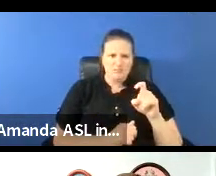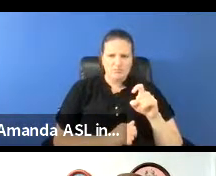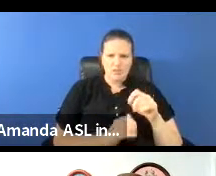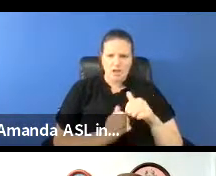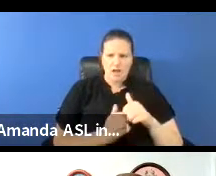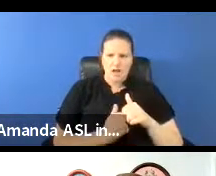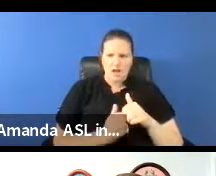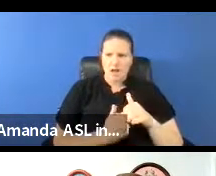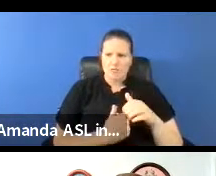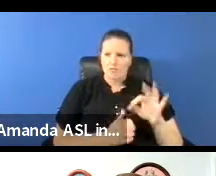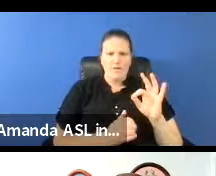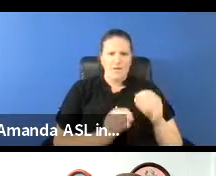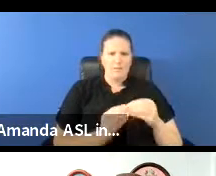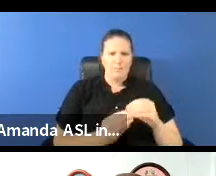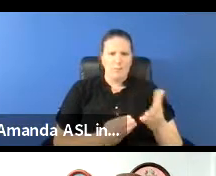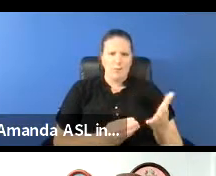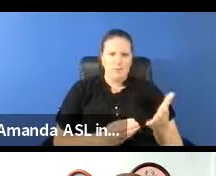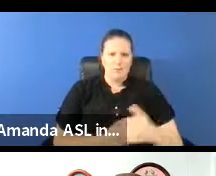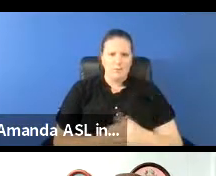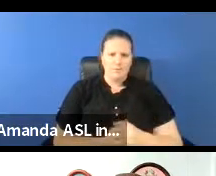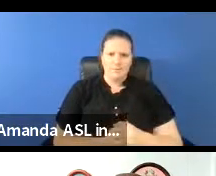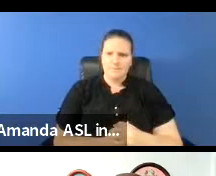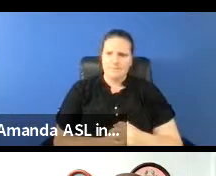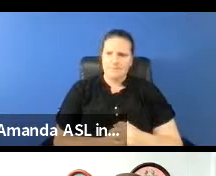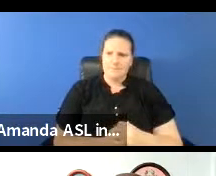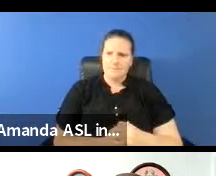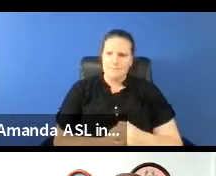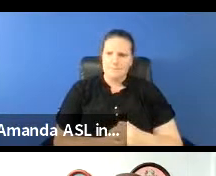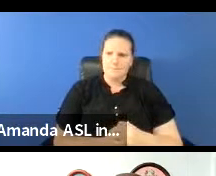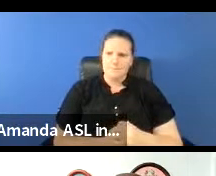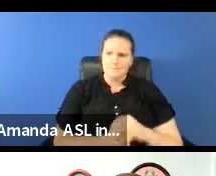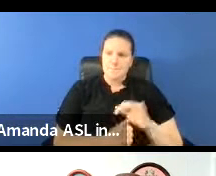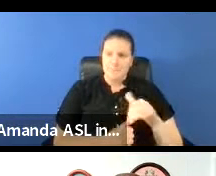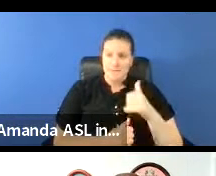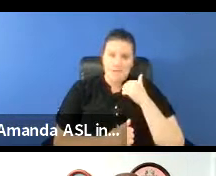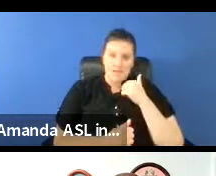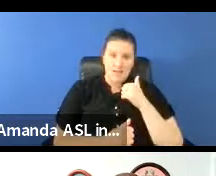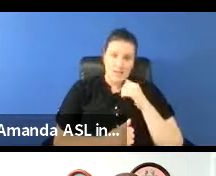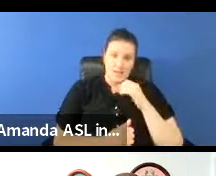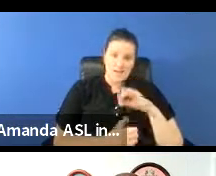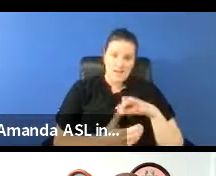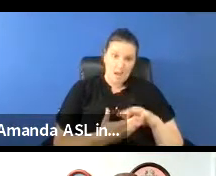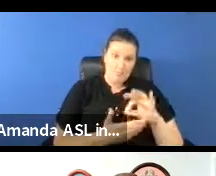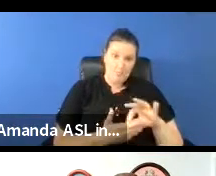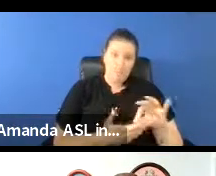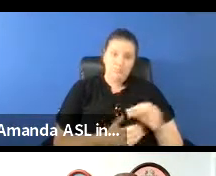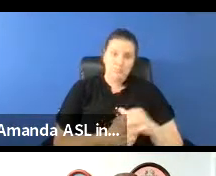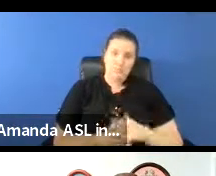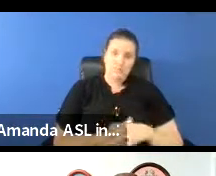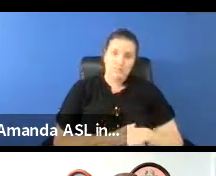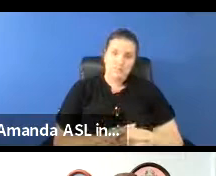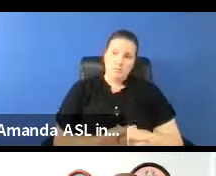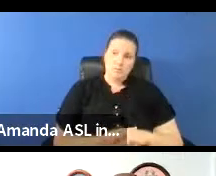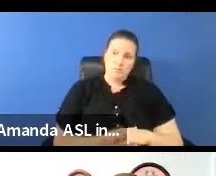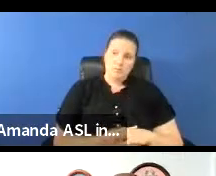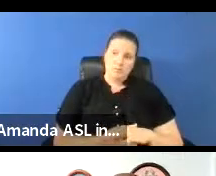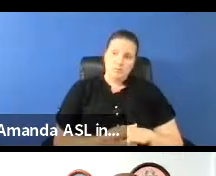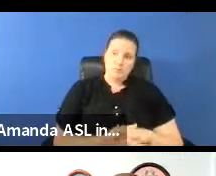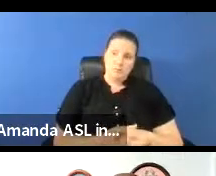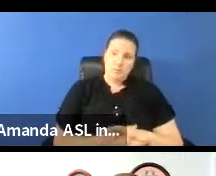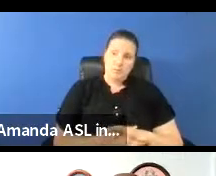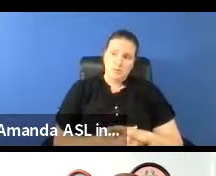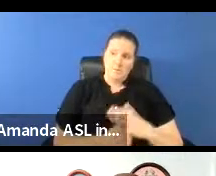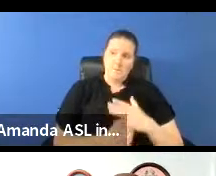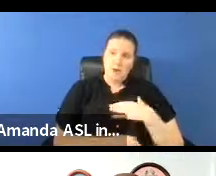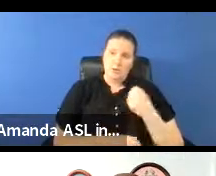you arrive at this number? Yes, that is a daily count, and that is my understanding.